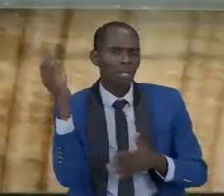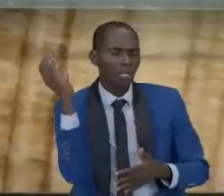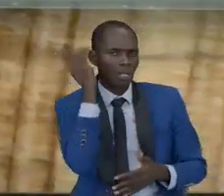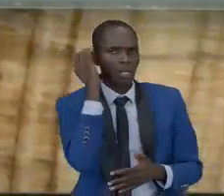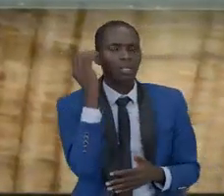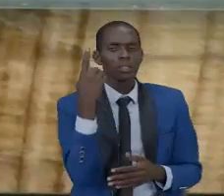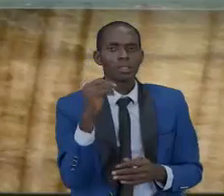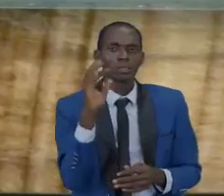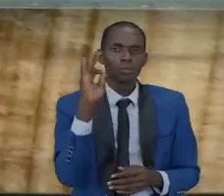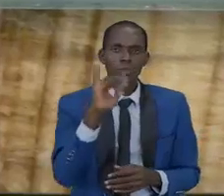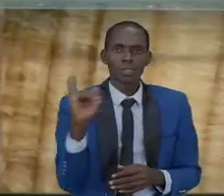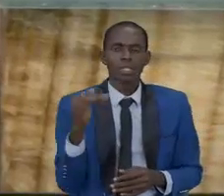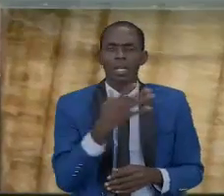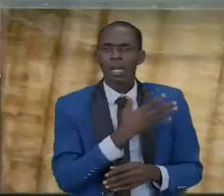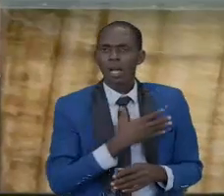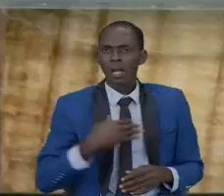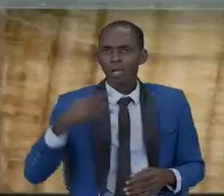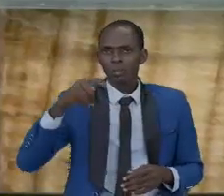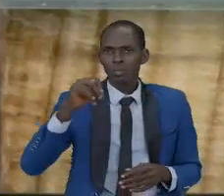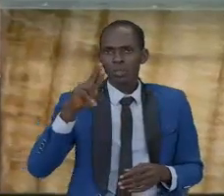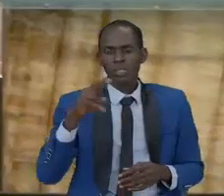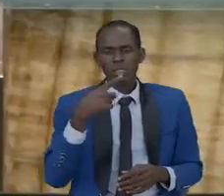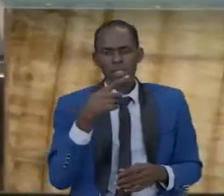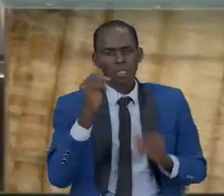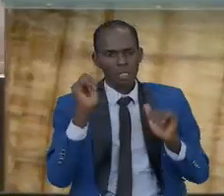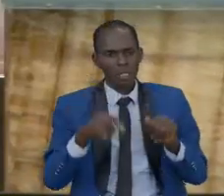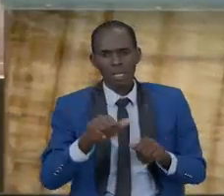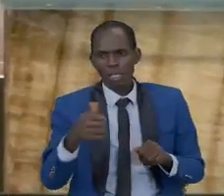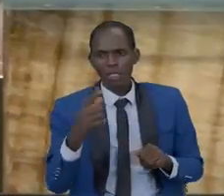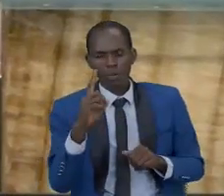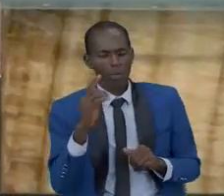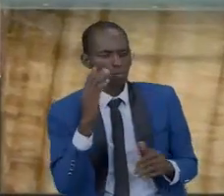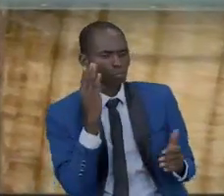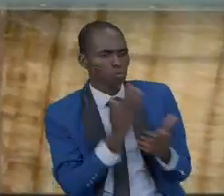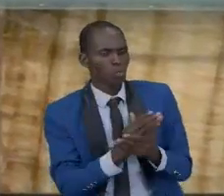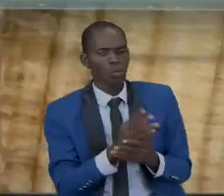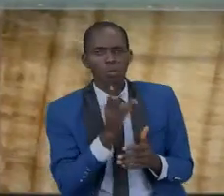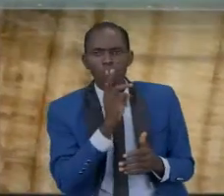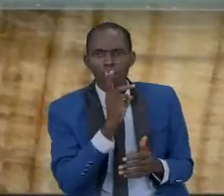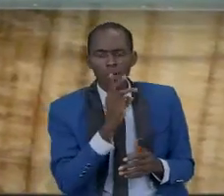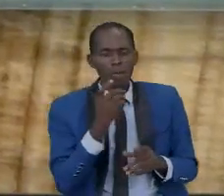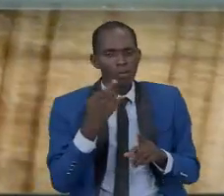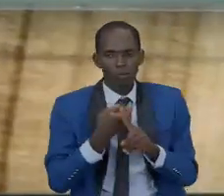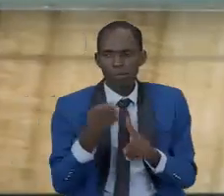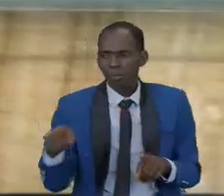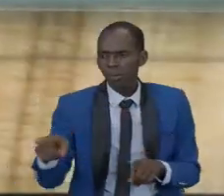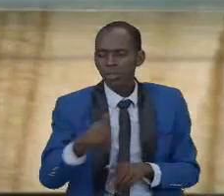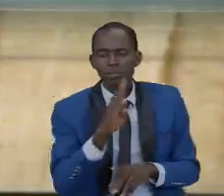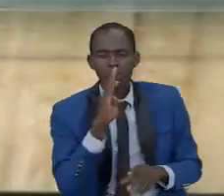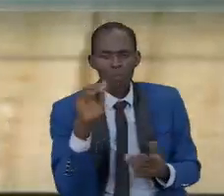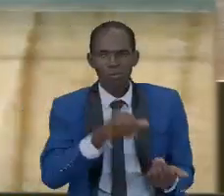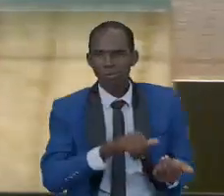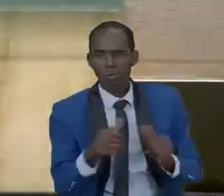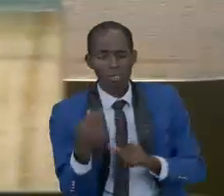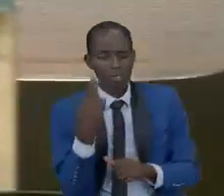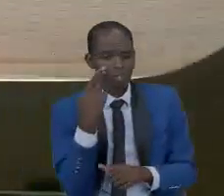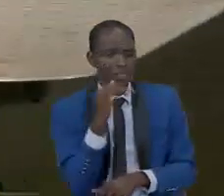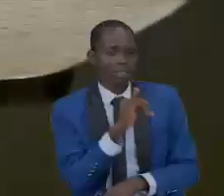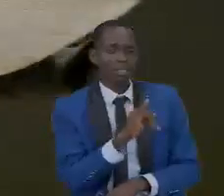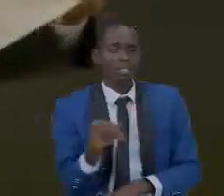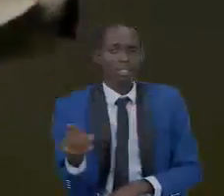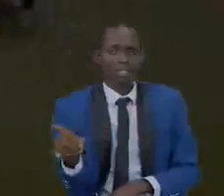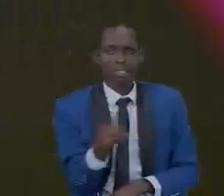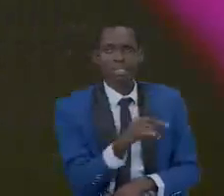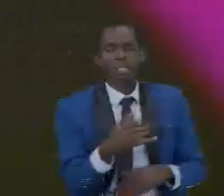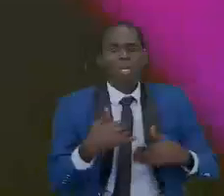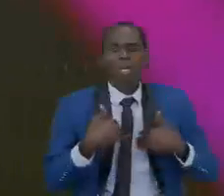said Can anyone forbid water that this should not be baptizing what has seen that they have received